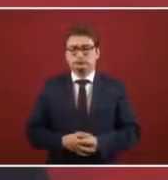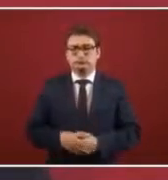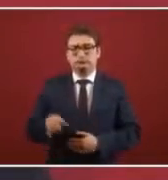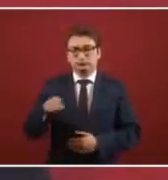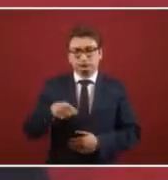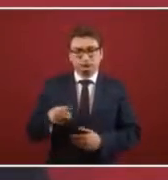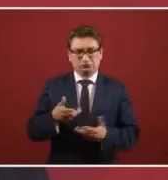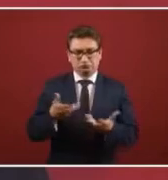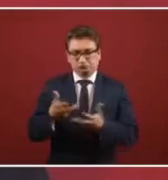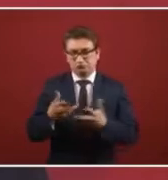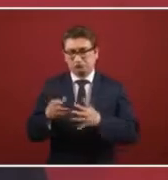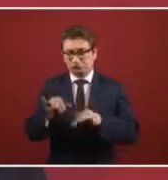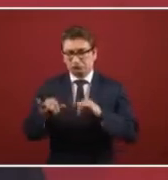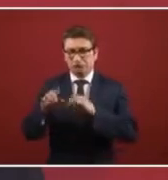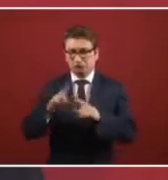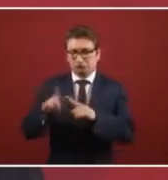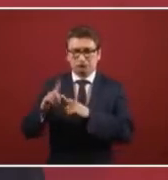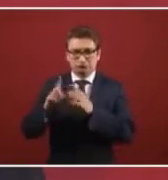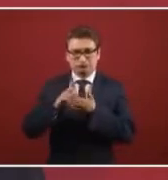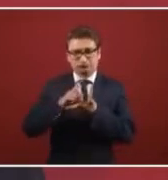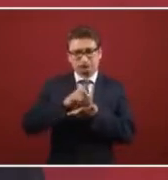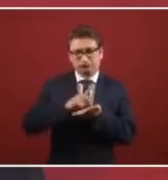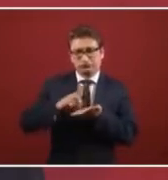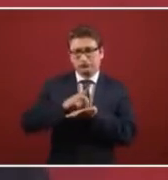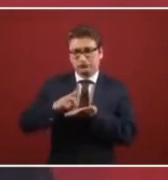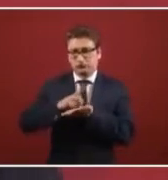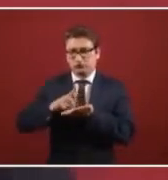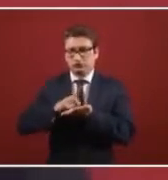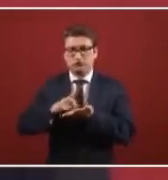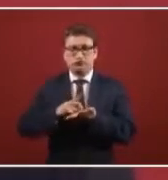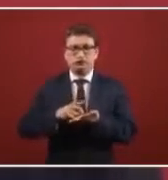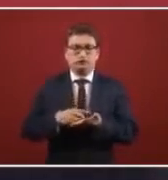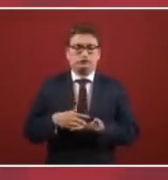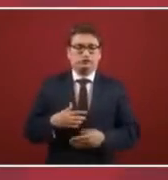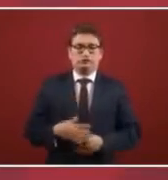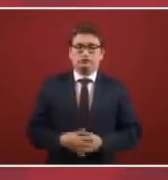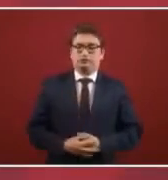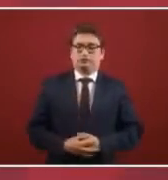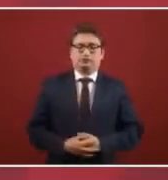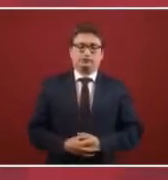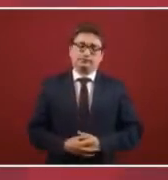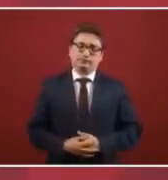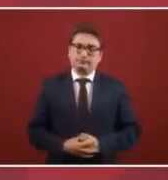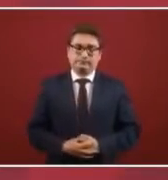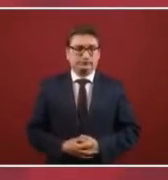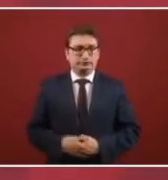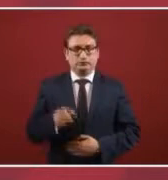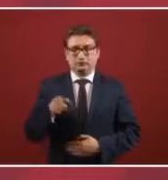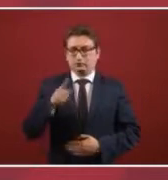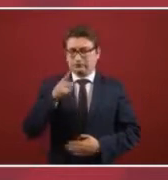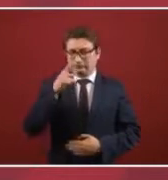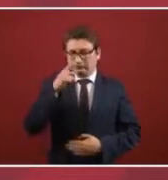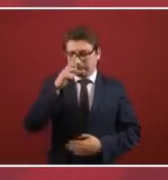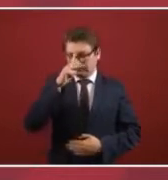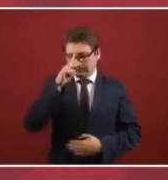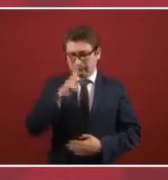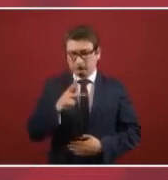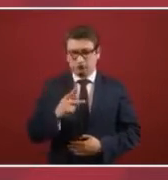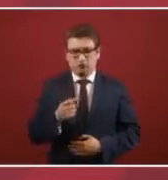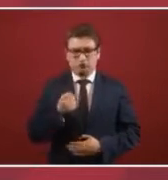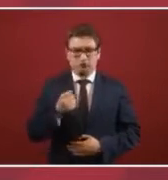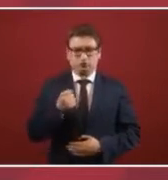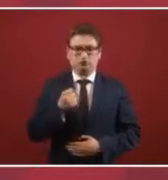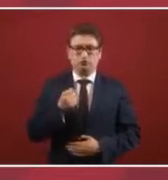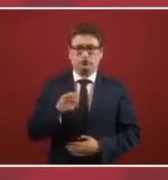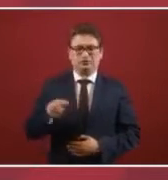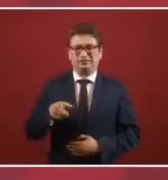elaborar estas drogas The meth que labs. son Yeah, these drugs that are of the worst thing